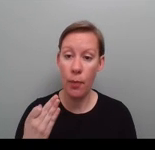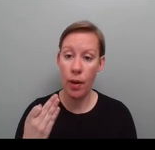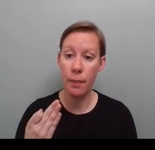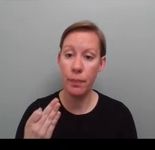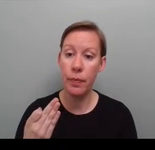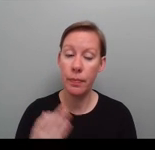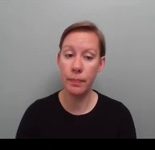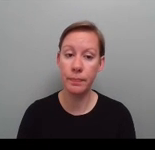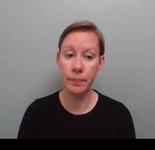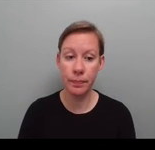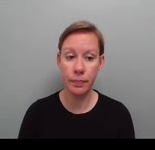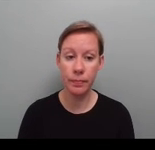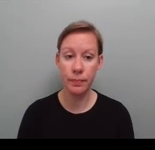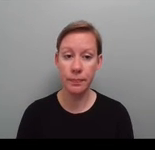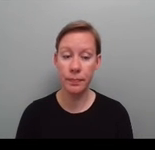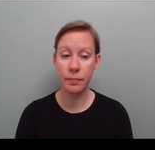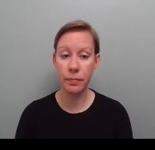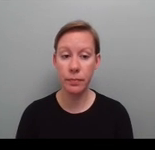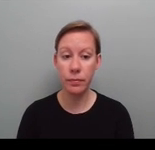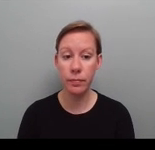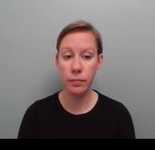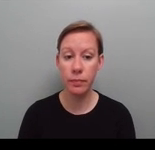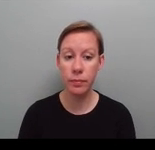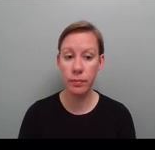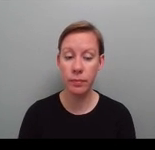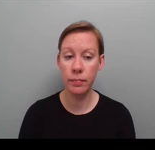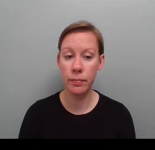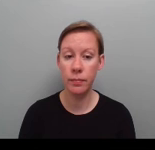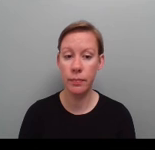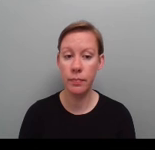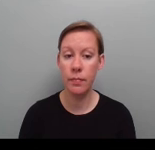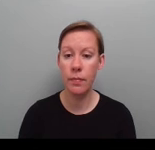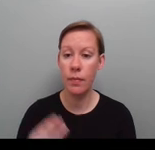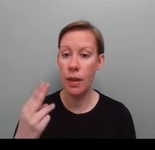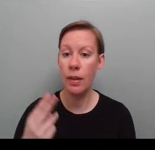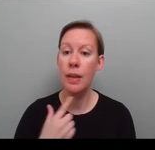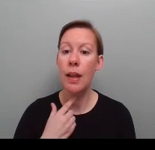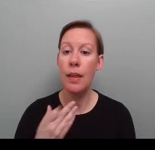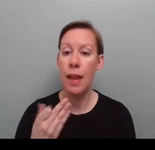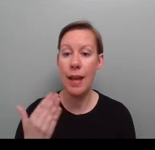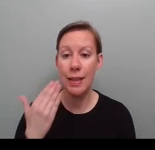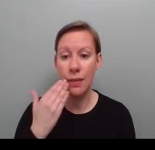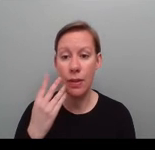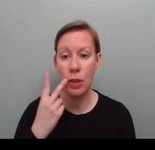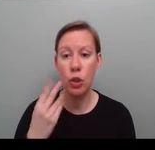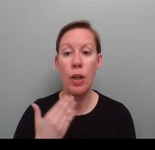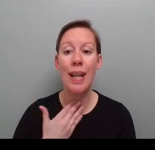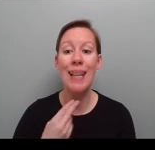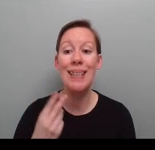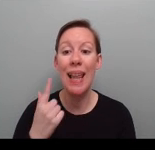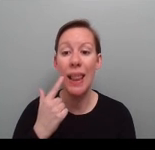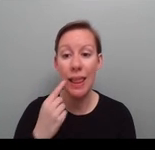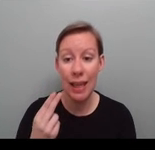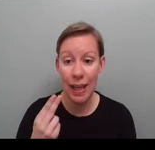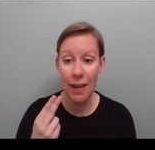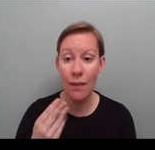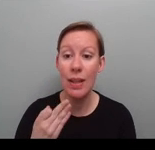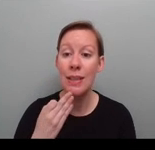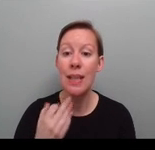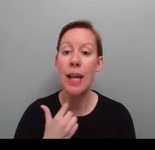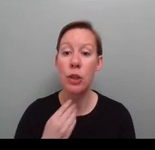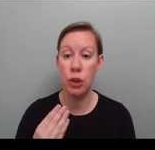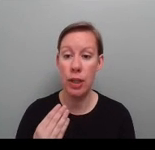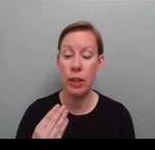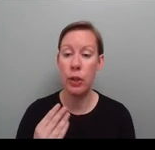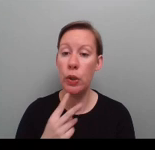click I'm back, and you're back with us in the class. The last feature is the leave session. This is exactly what